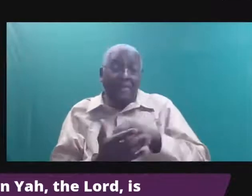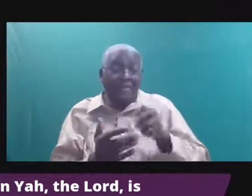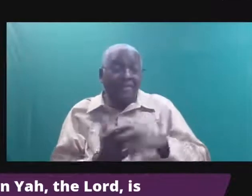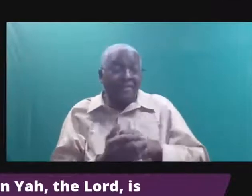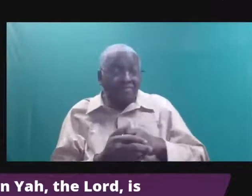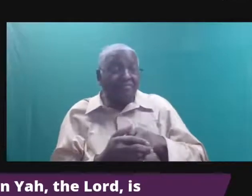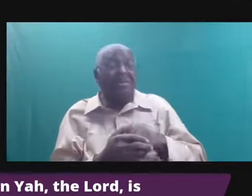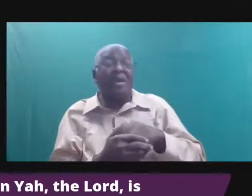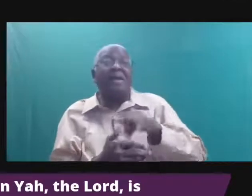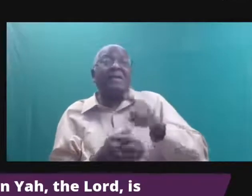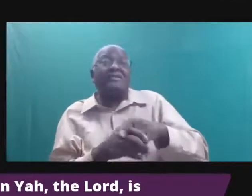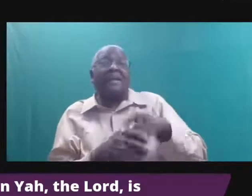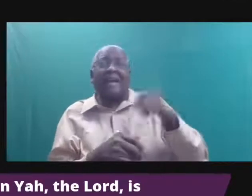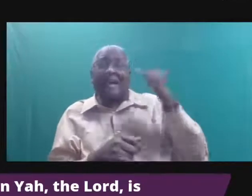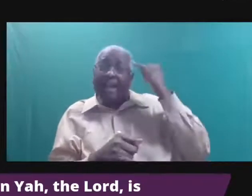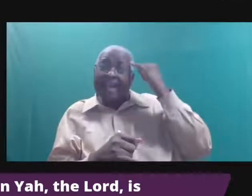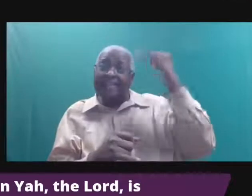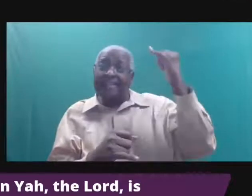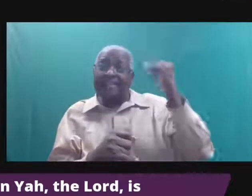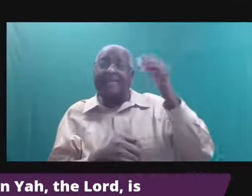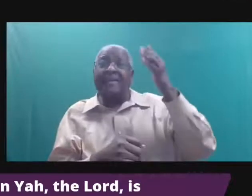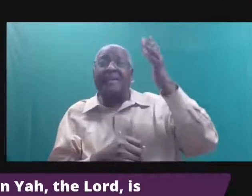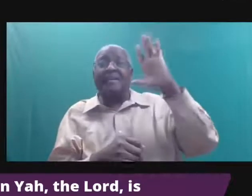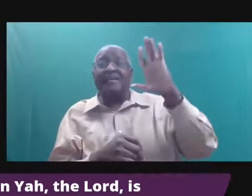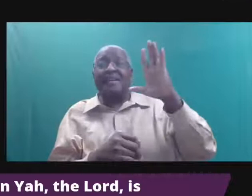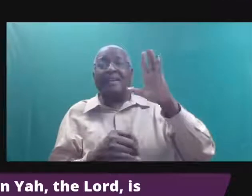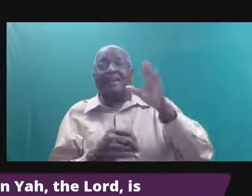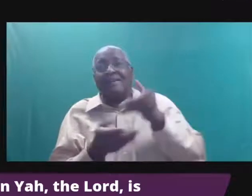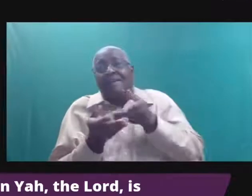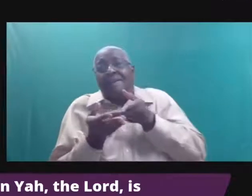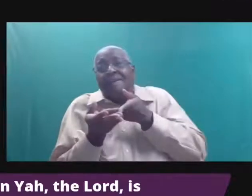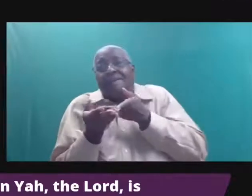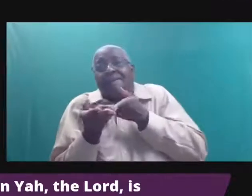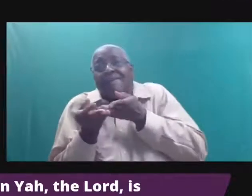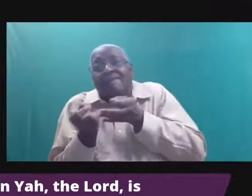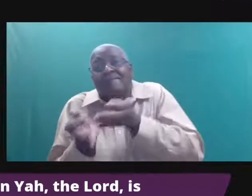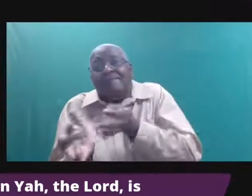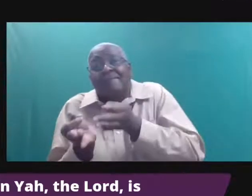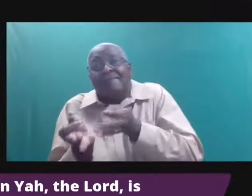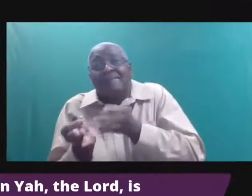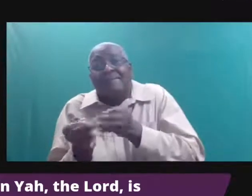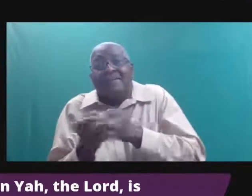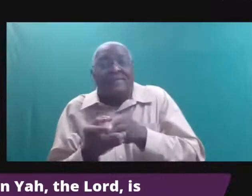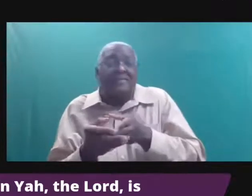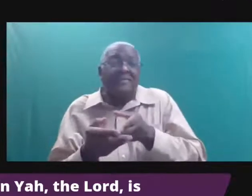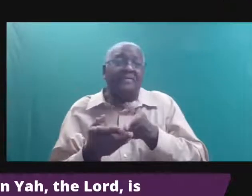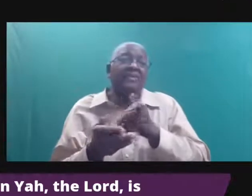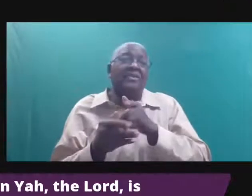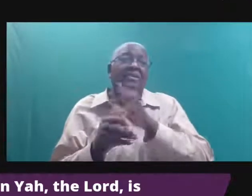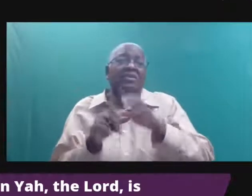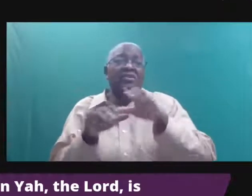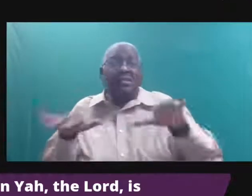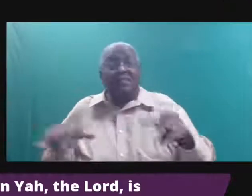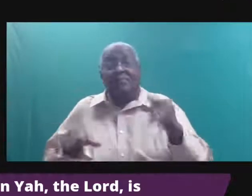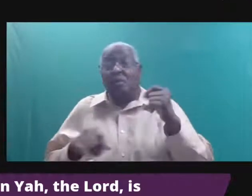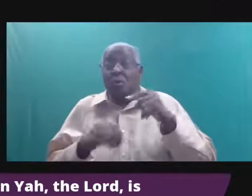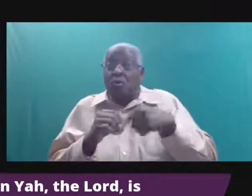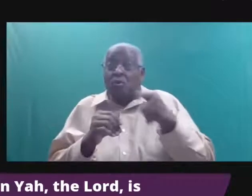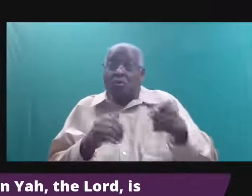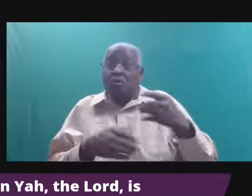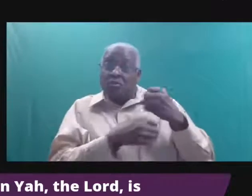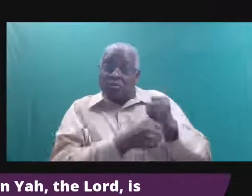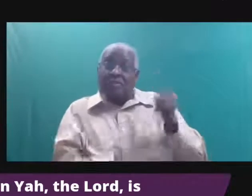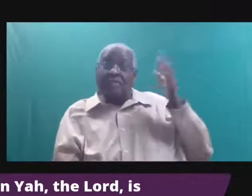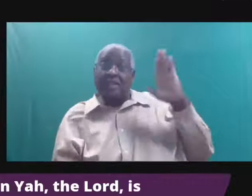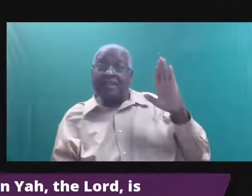idea of a mother nourishing her child. Okay. In other words, when you trust God, God